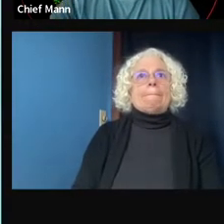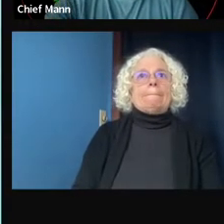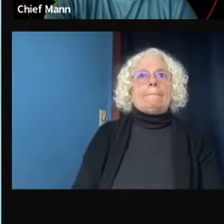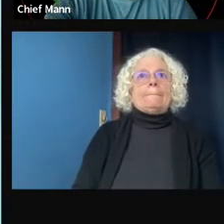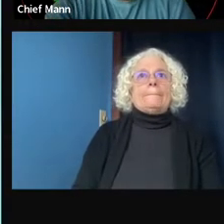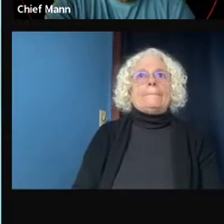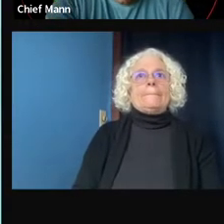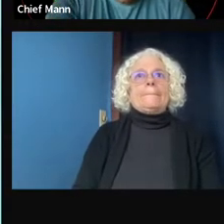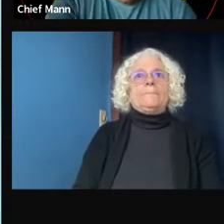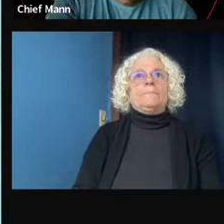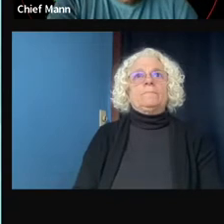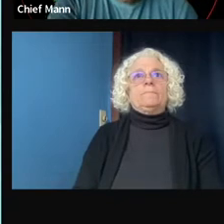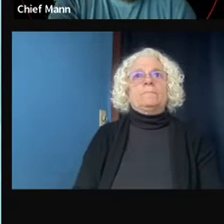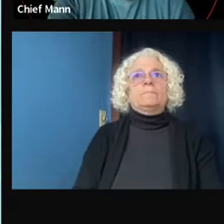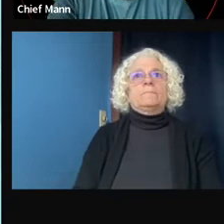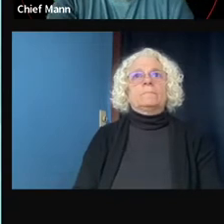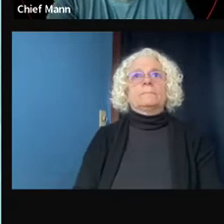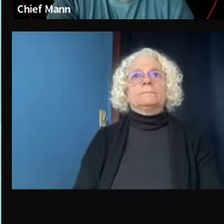So